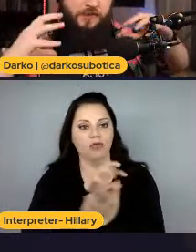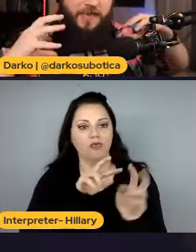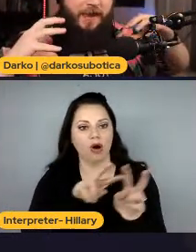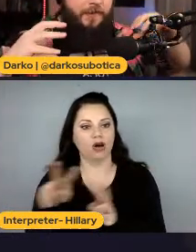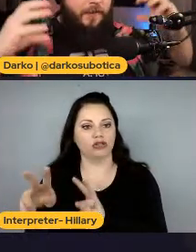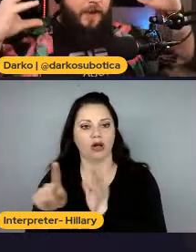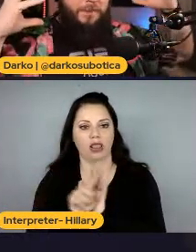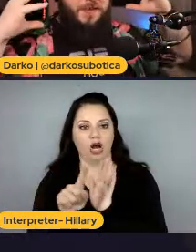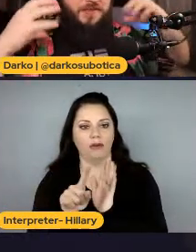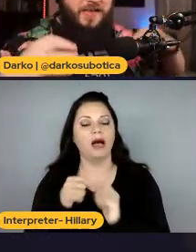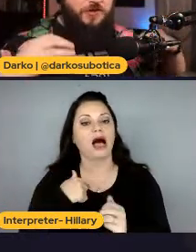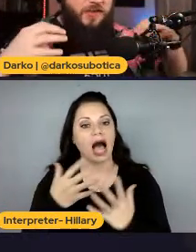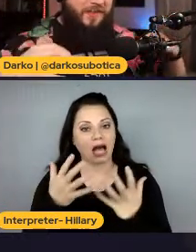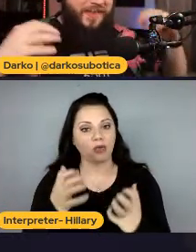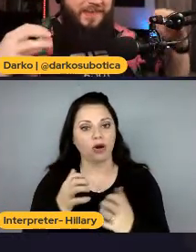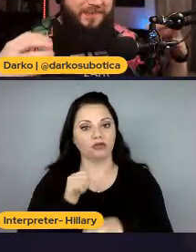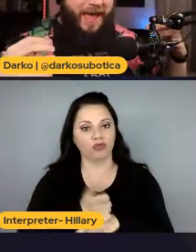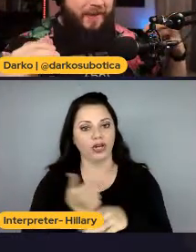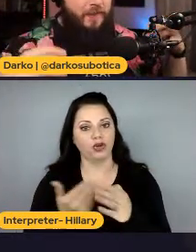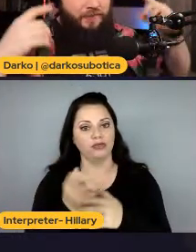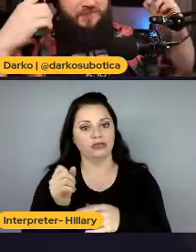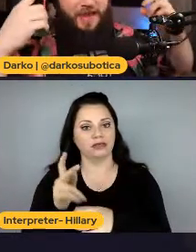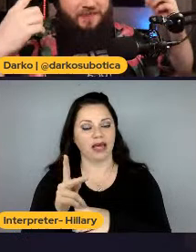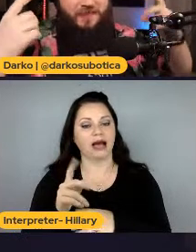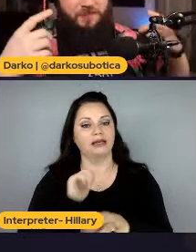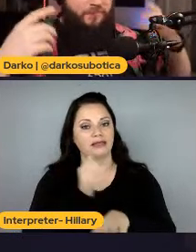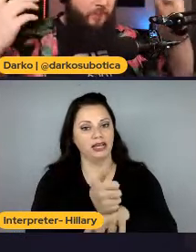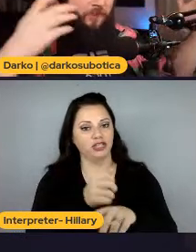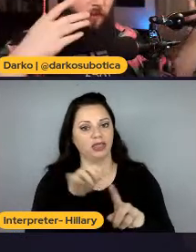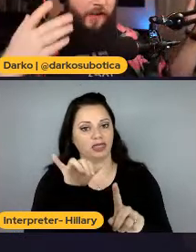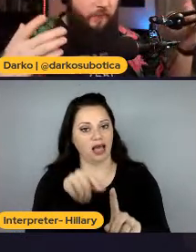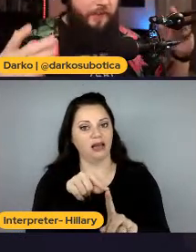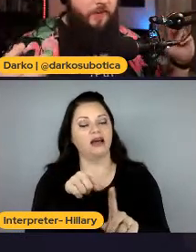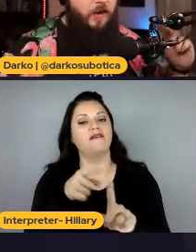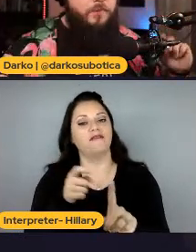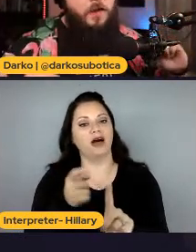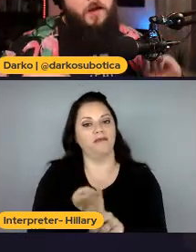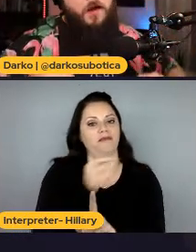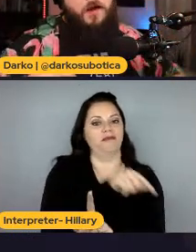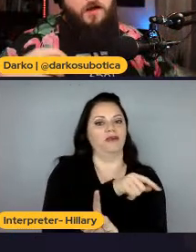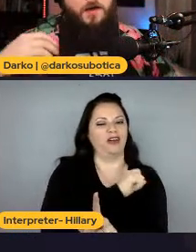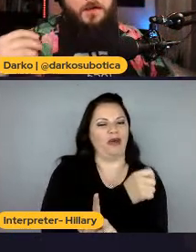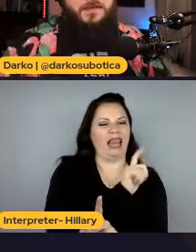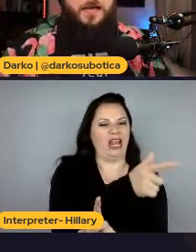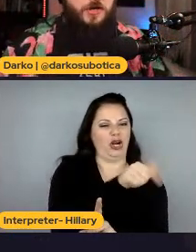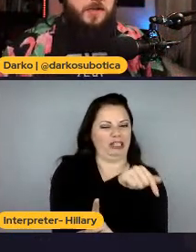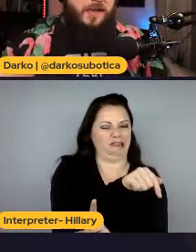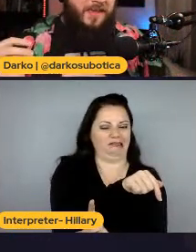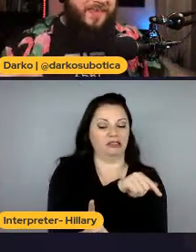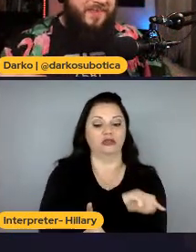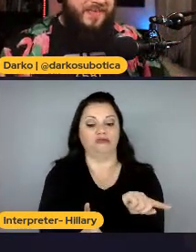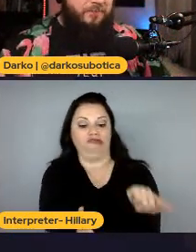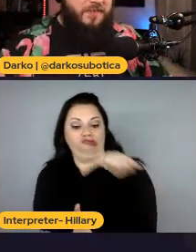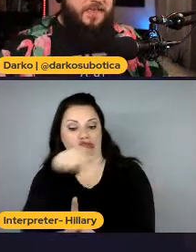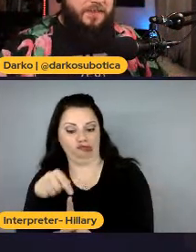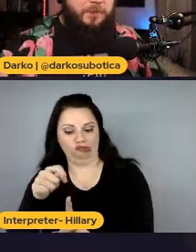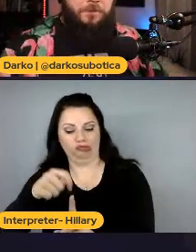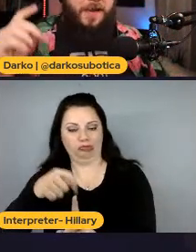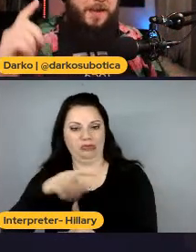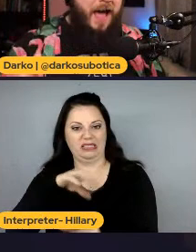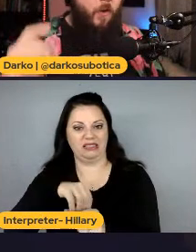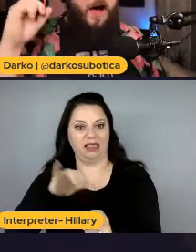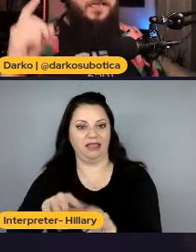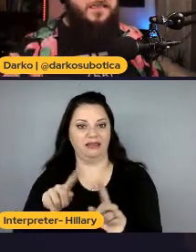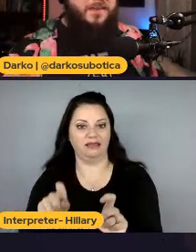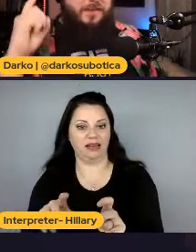creating a new stack. I'm instantiating that stack, and the stack is going to be from the one I create later on. I'm instantiating it inside of this test.